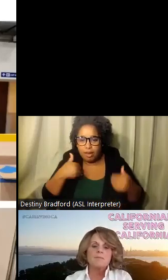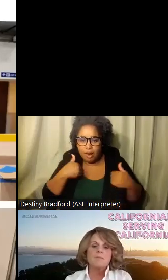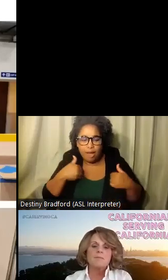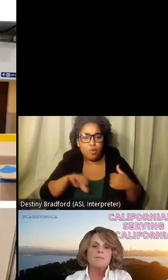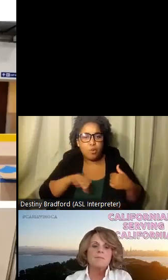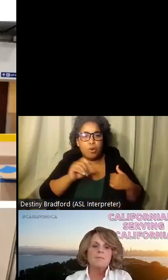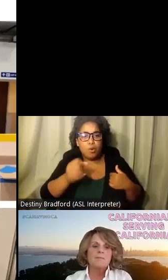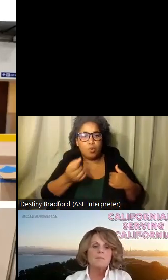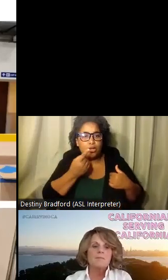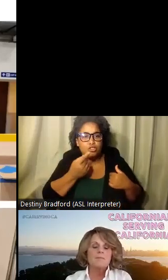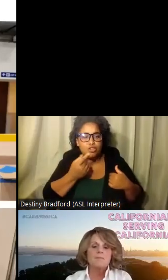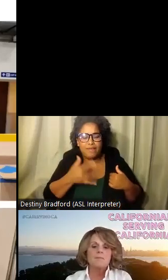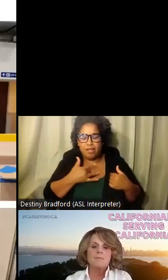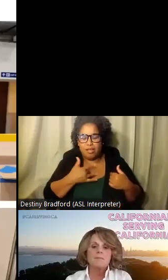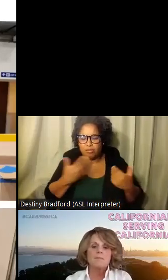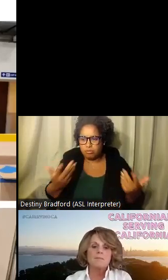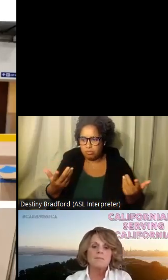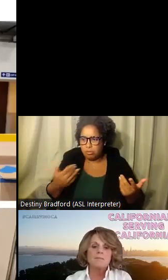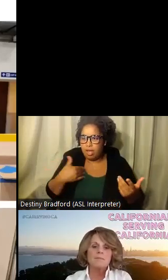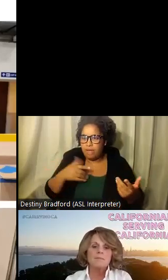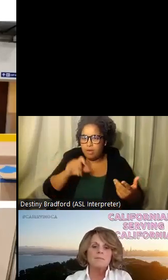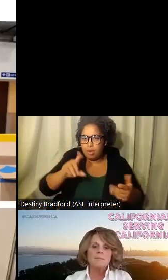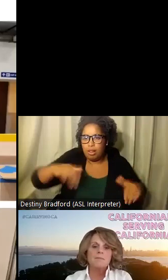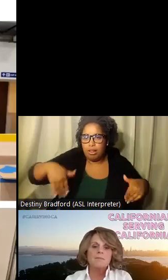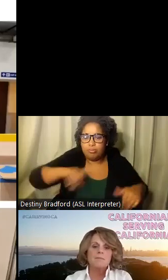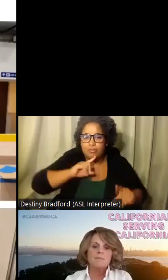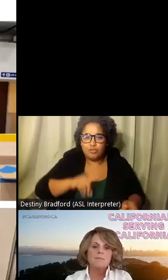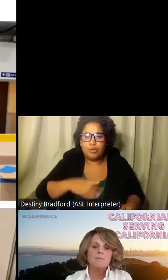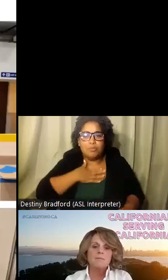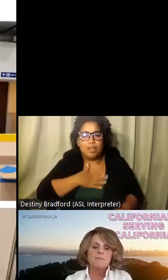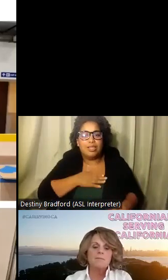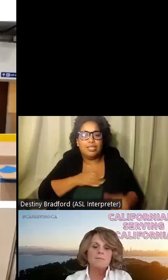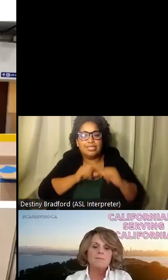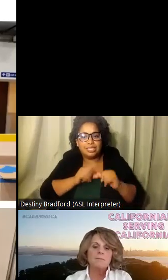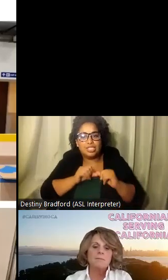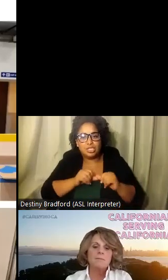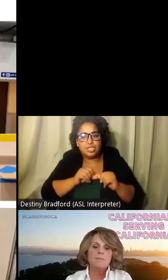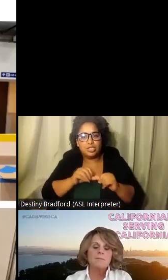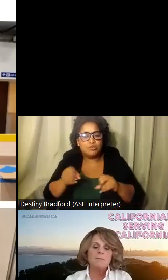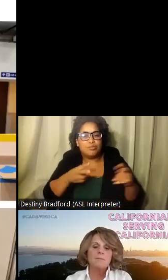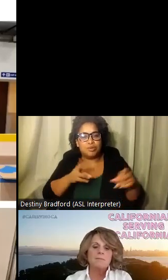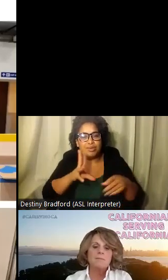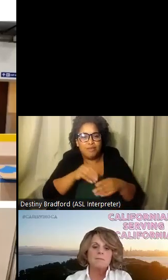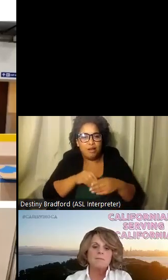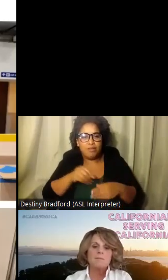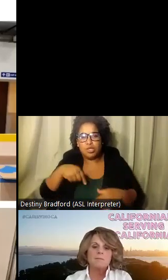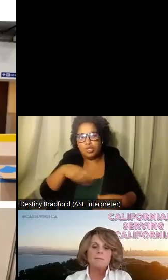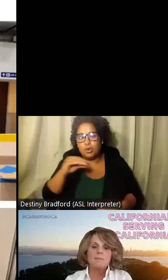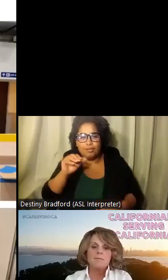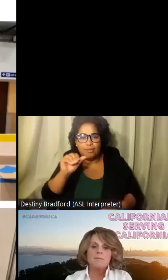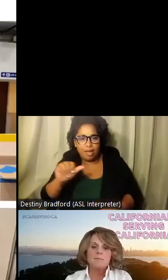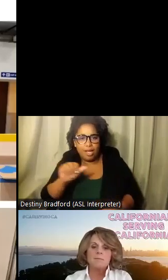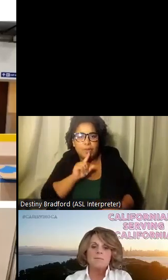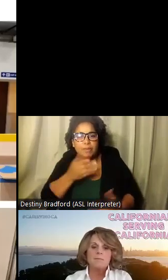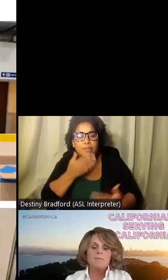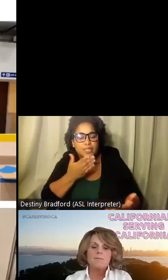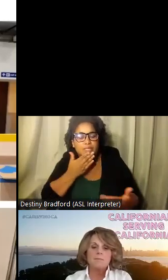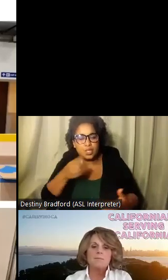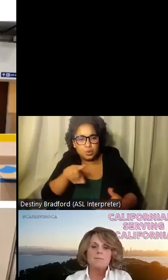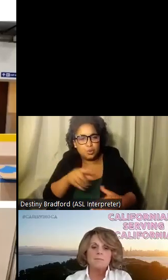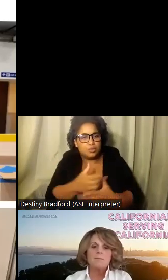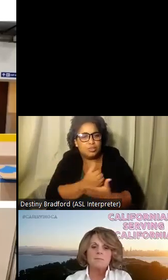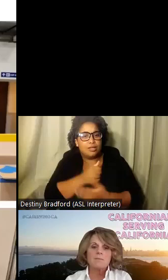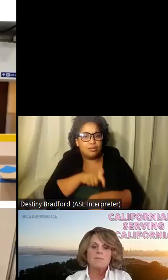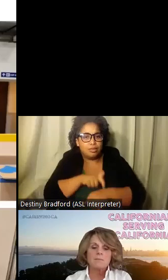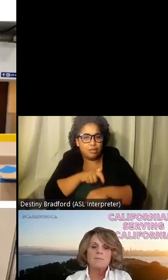question or think you might have one that's not yet answered, please continue to put them in the Q&A. We really appreciate folks taking time